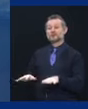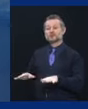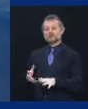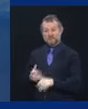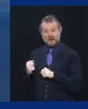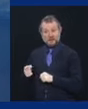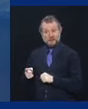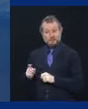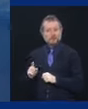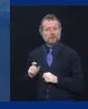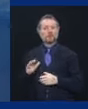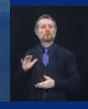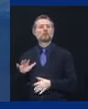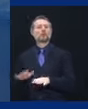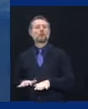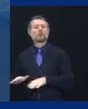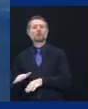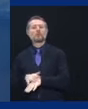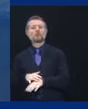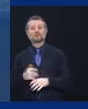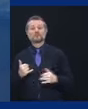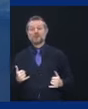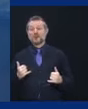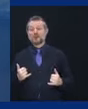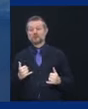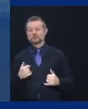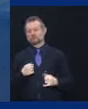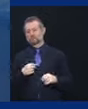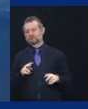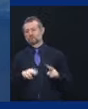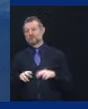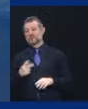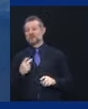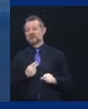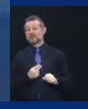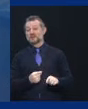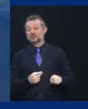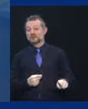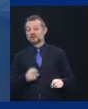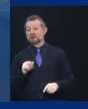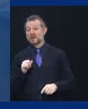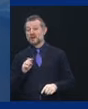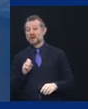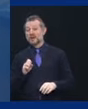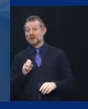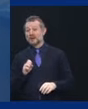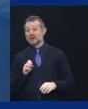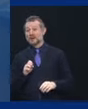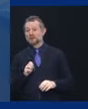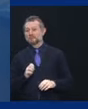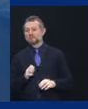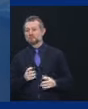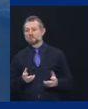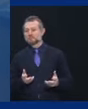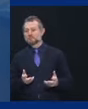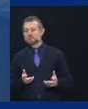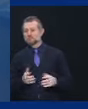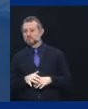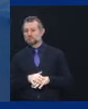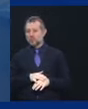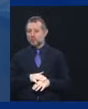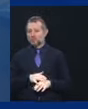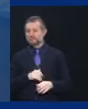Right now, the vaccination rate is a function of the supply, as you'll see in a